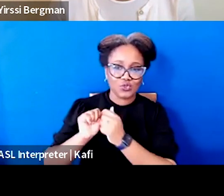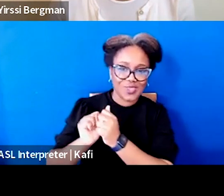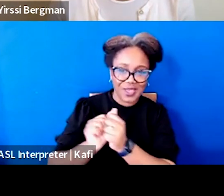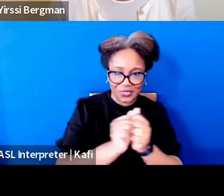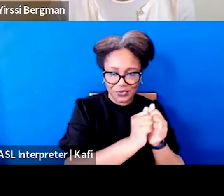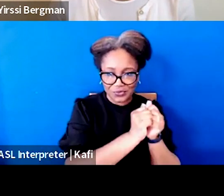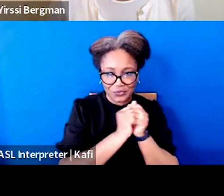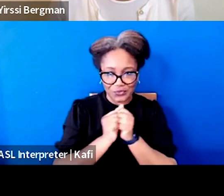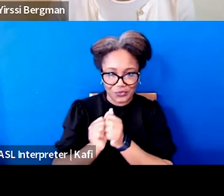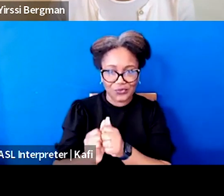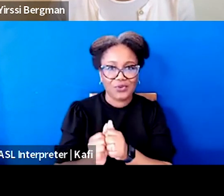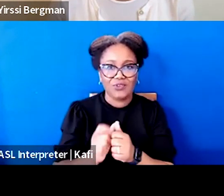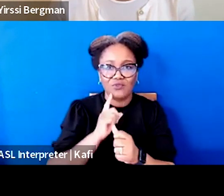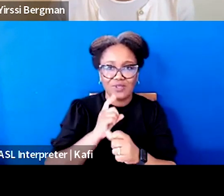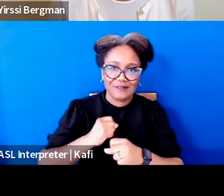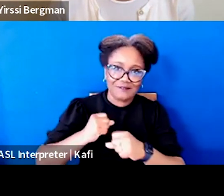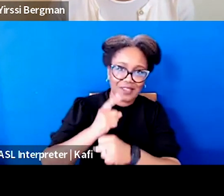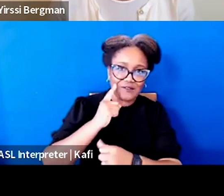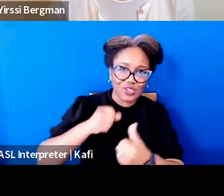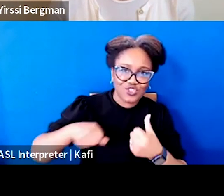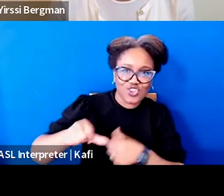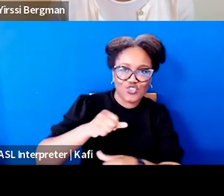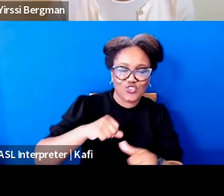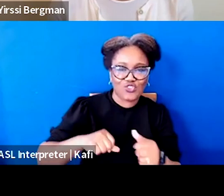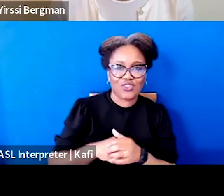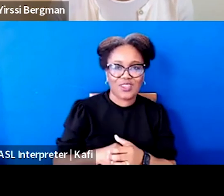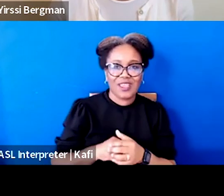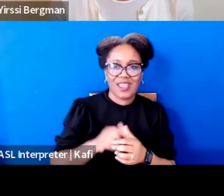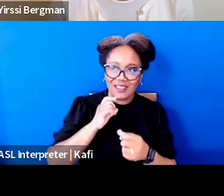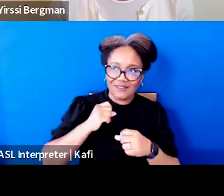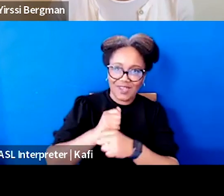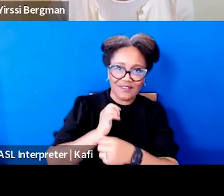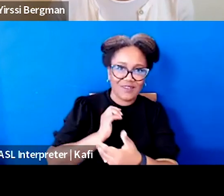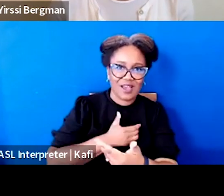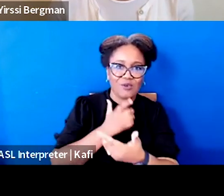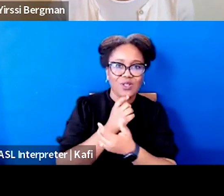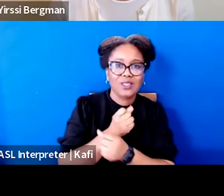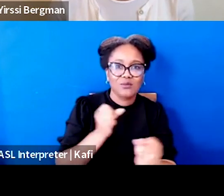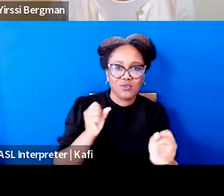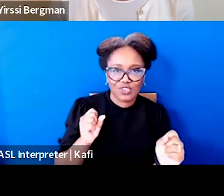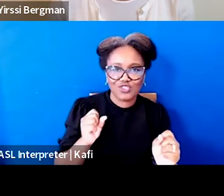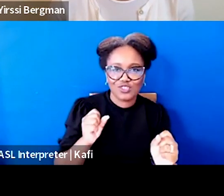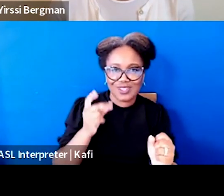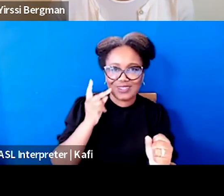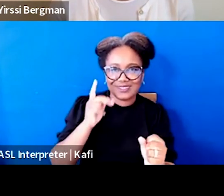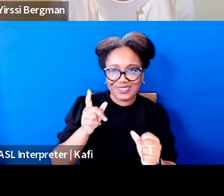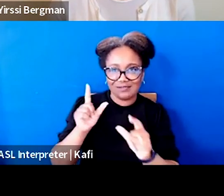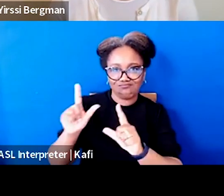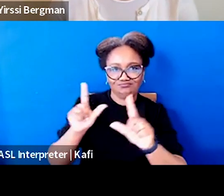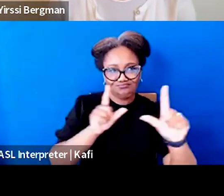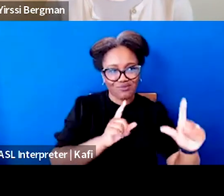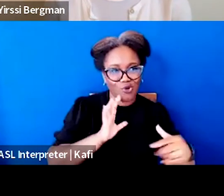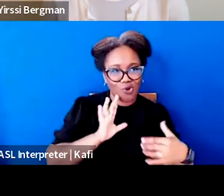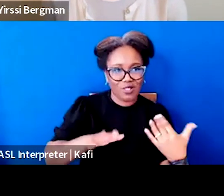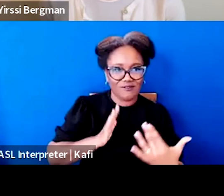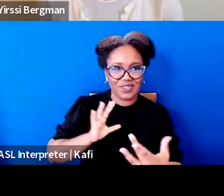be advocating for each other and our liberations, and seeing them tied to one another and figuring out how